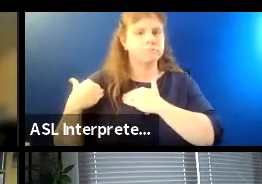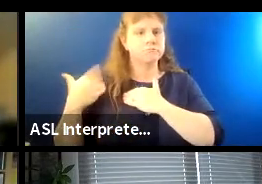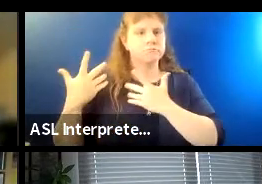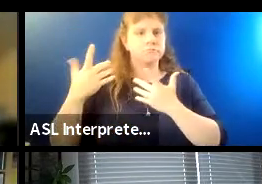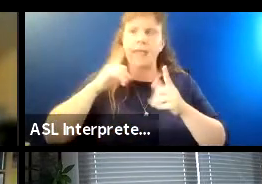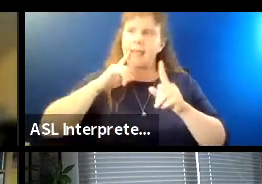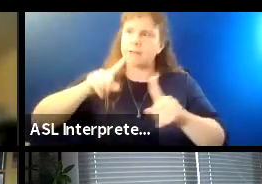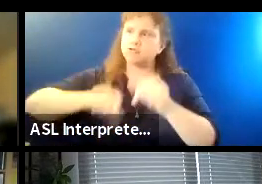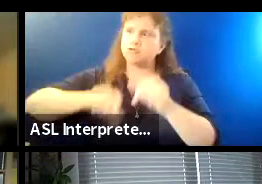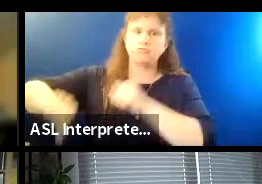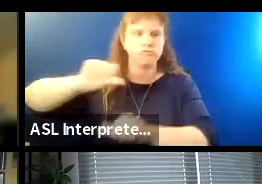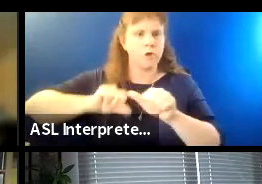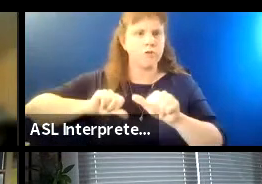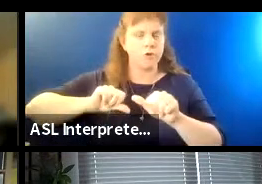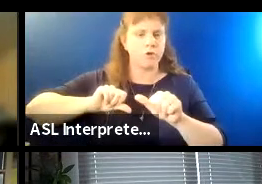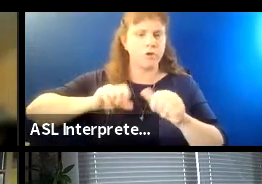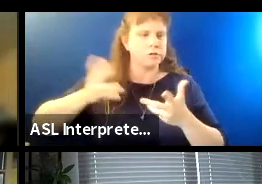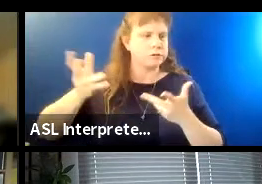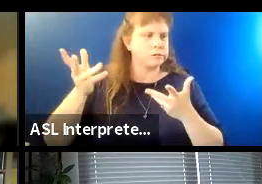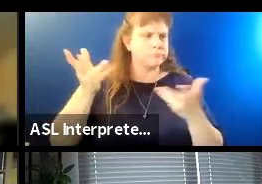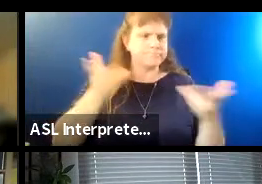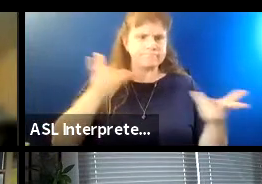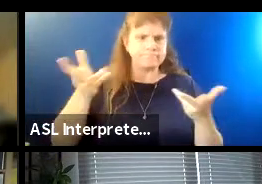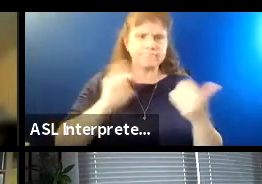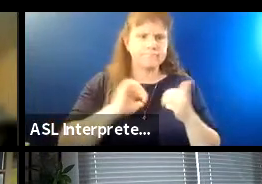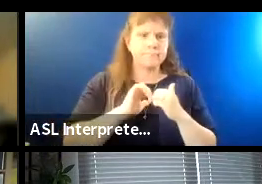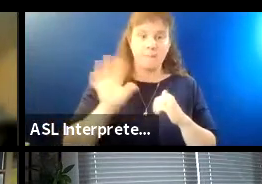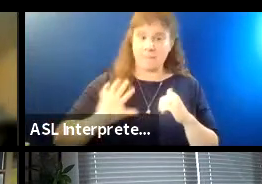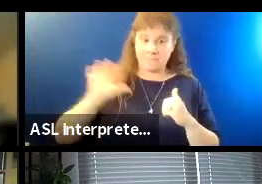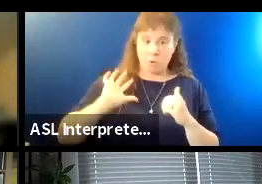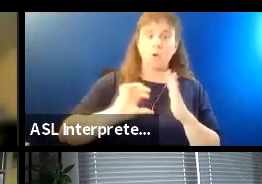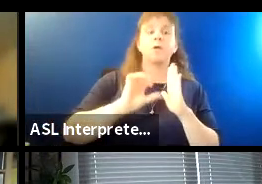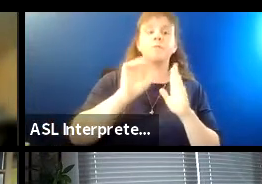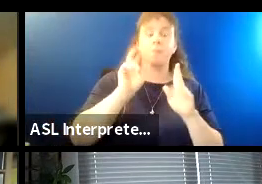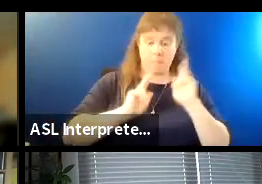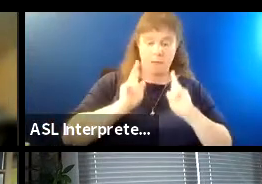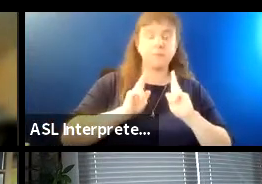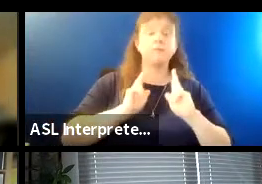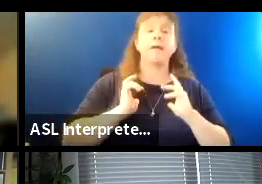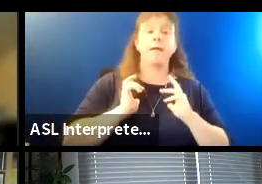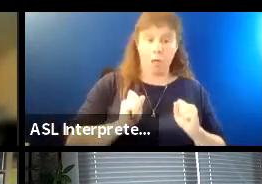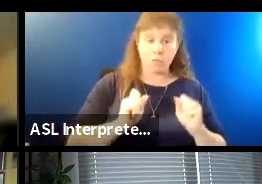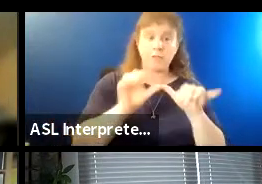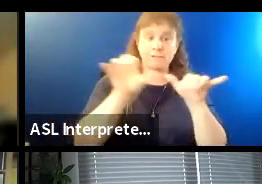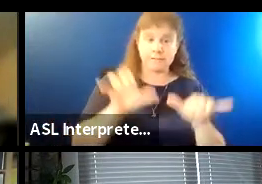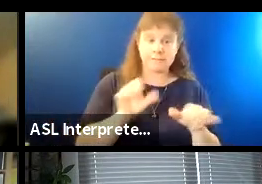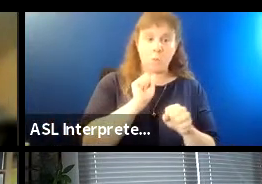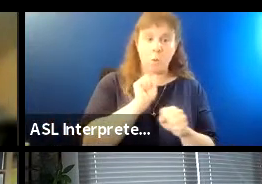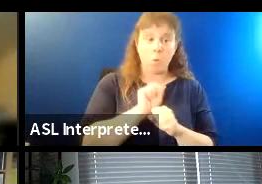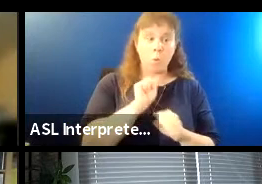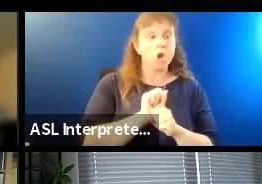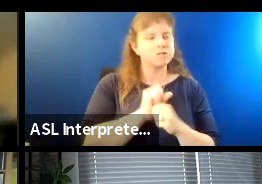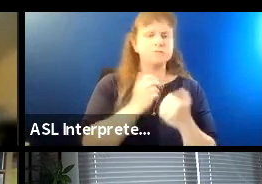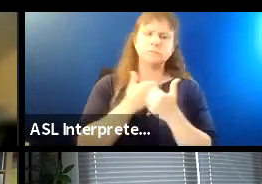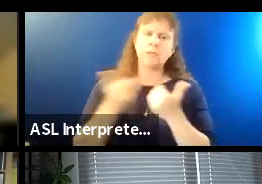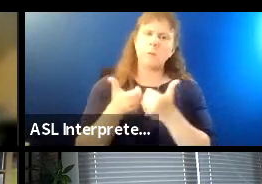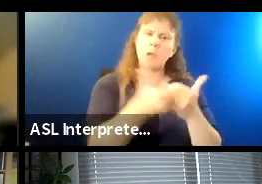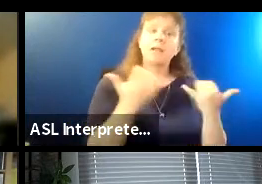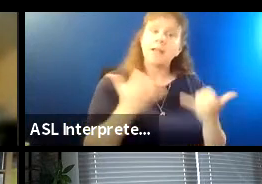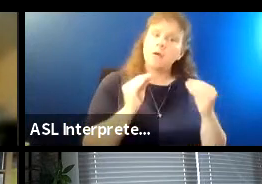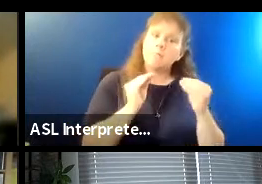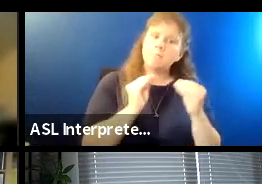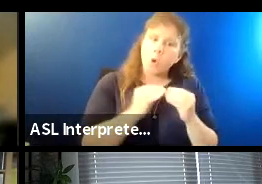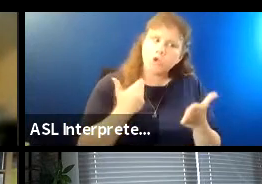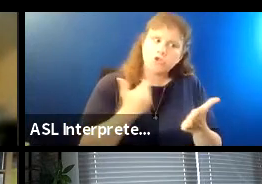the way that the public health system had to work a lot closer with the health delivery system in the delivery of